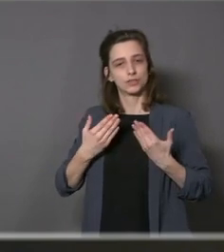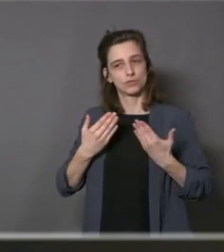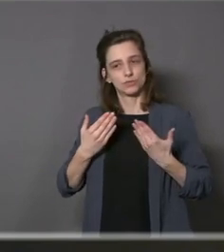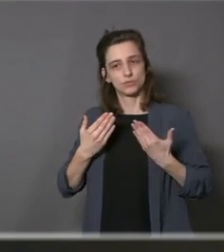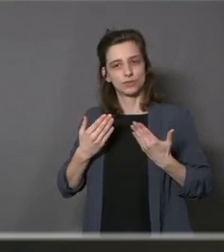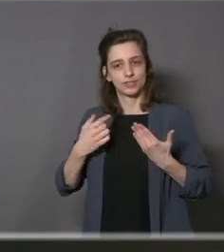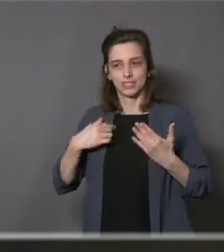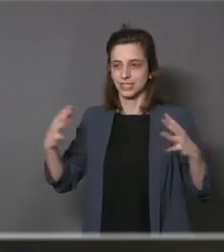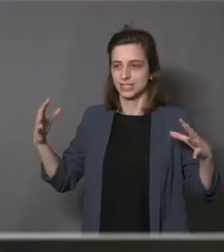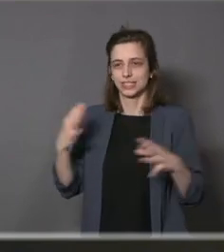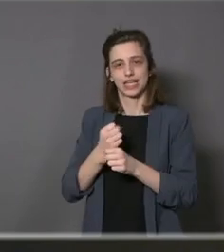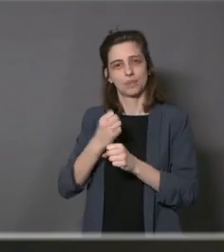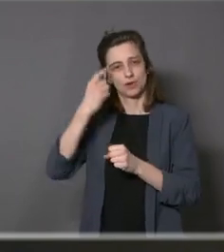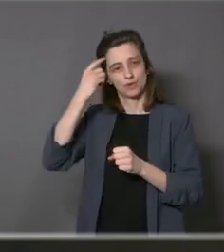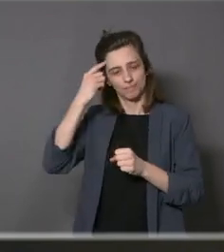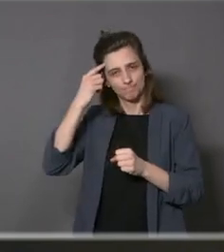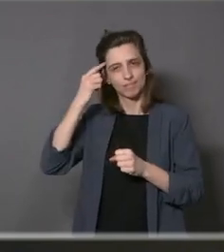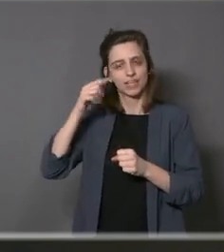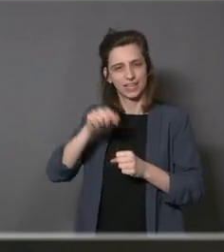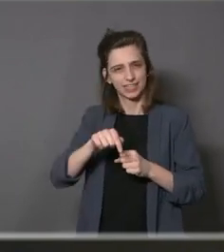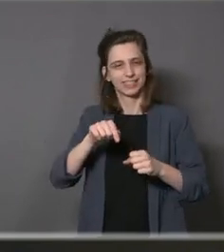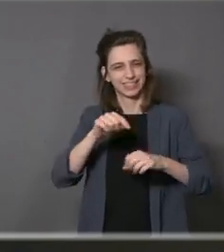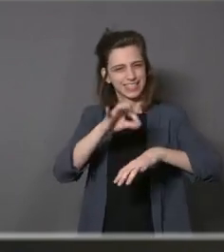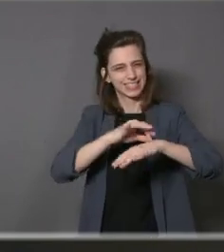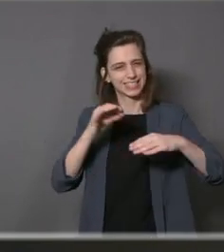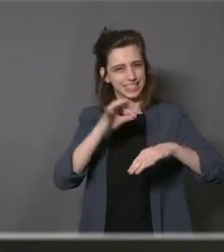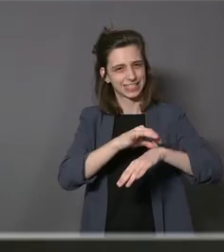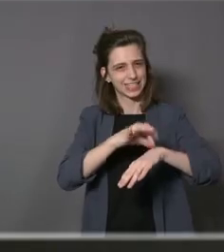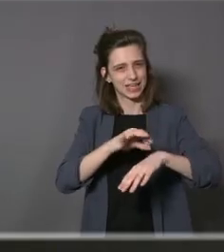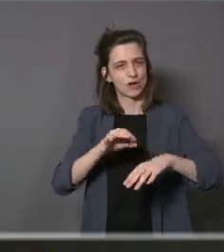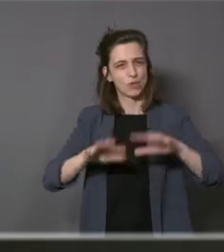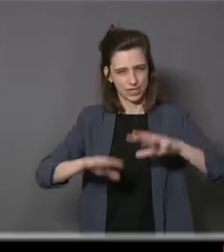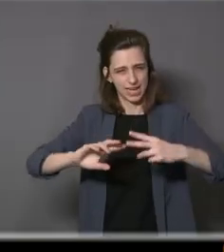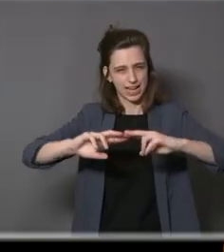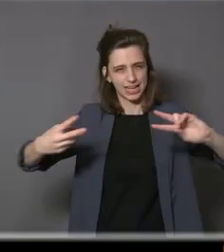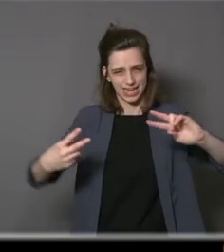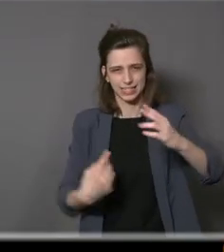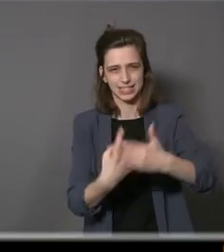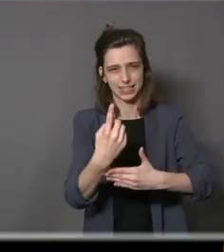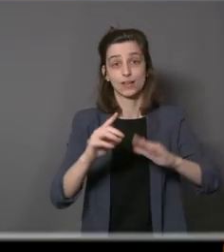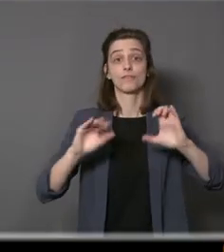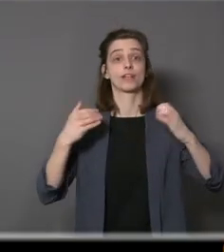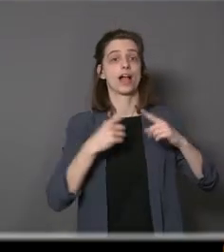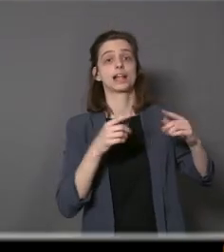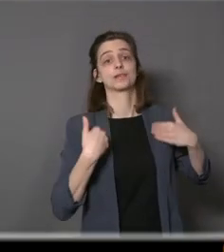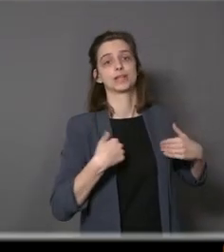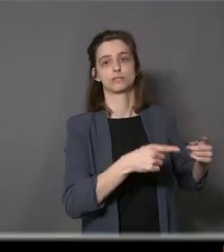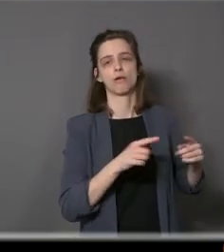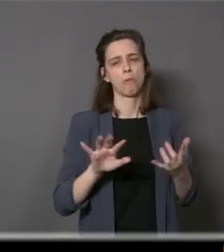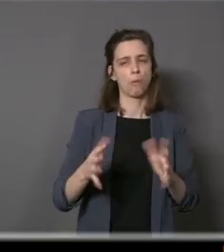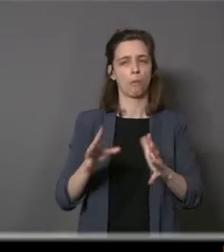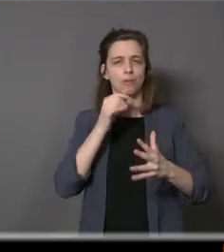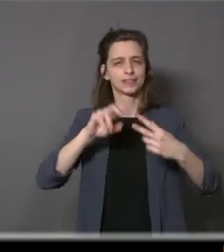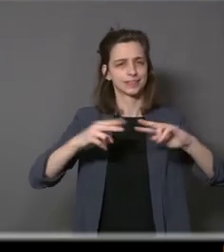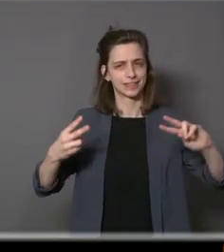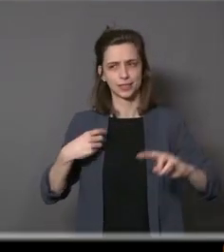to be genetic. Many, many, many, many doubted that. My profoundest gratitude